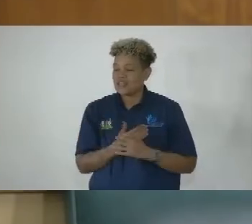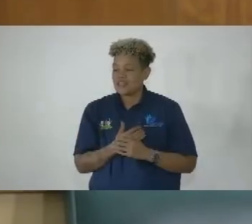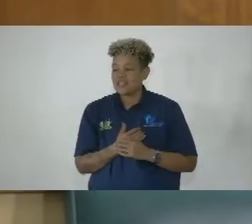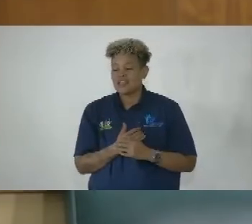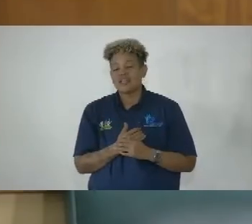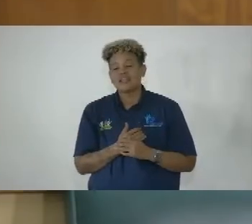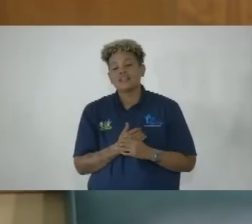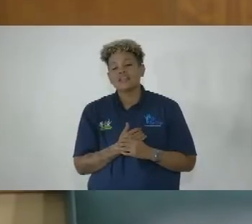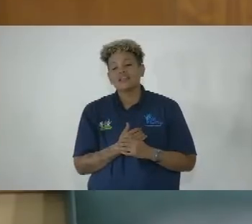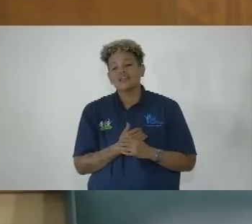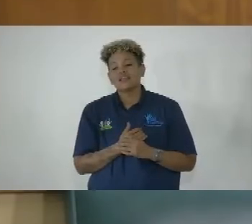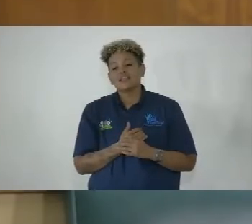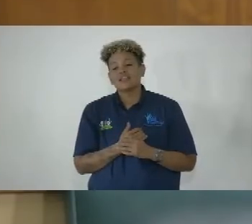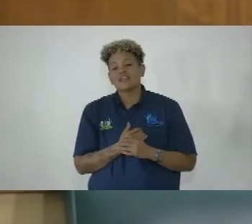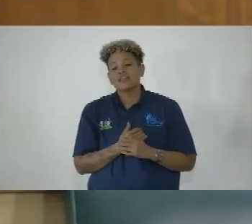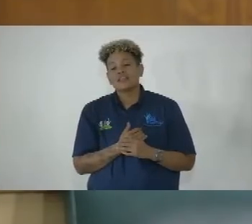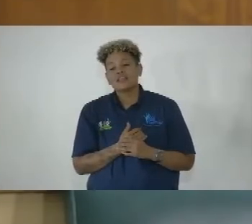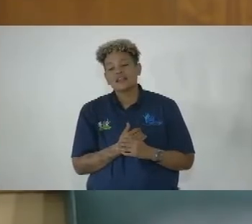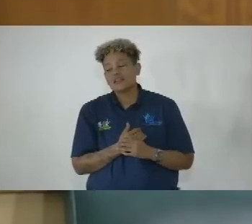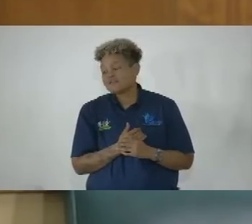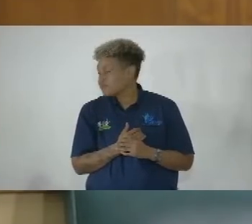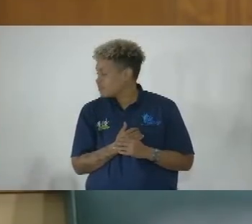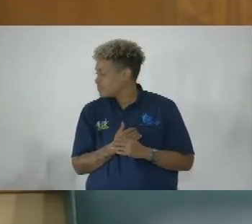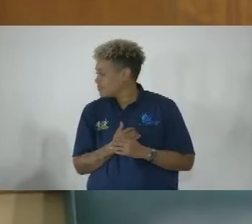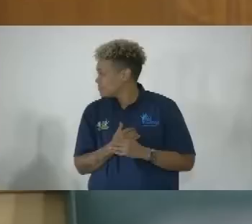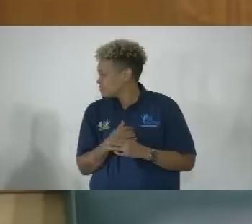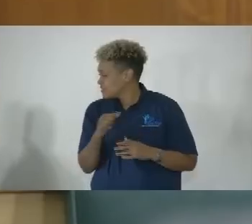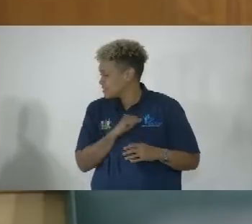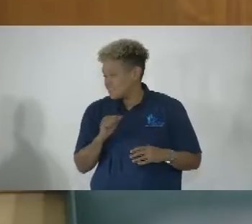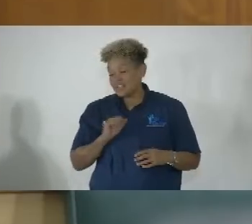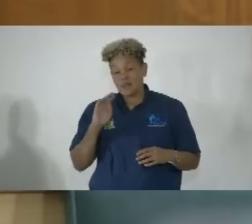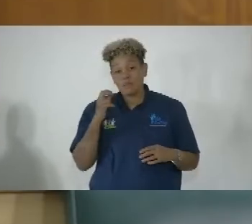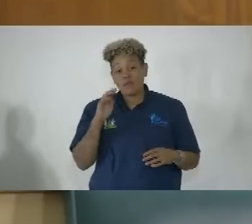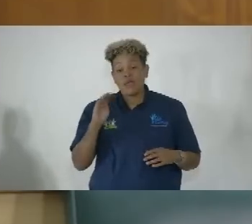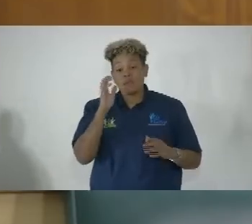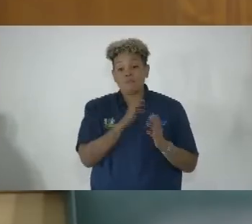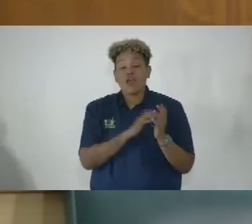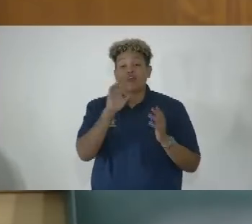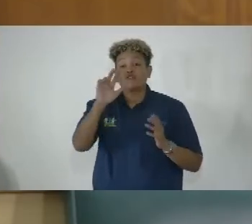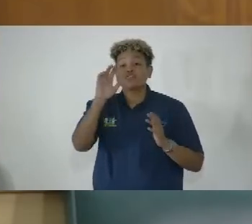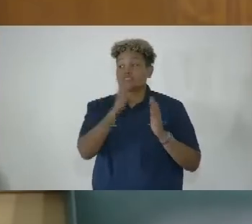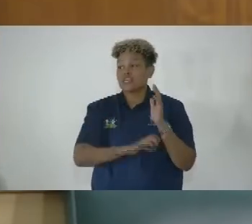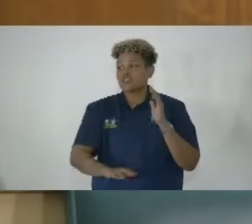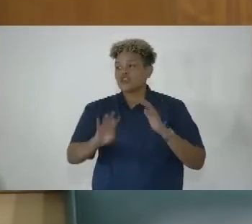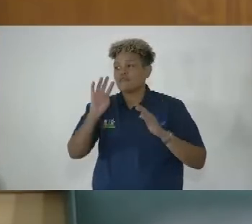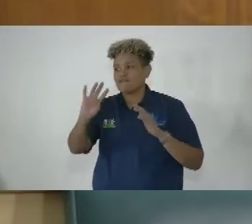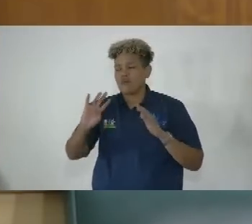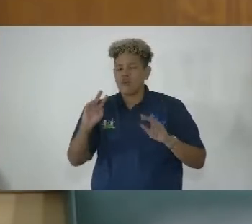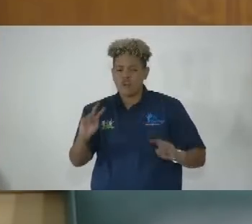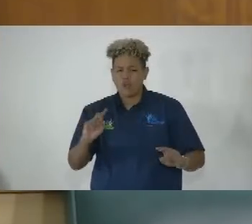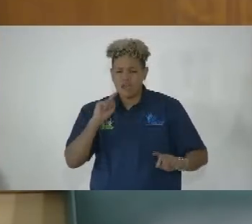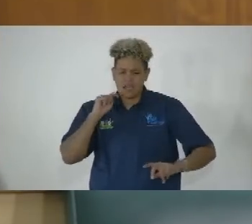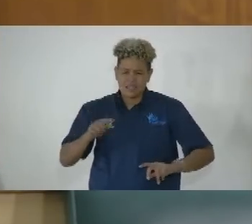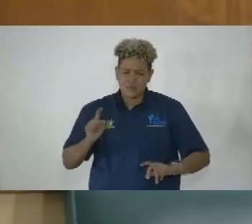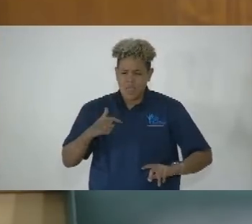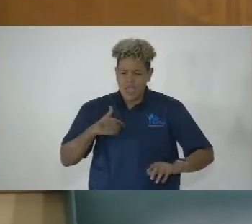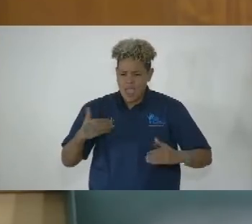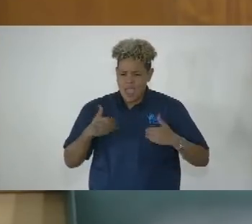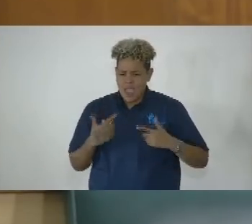But Senator Braham, paragraph 3, section 4, and this is where I